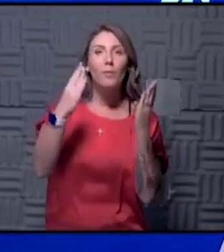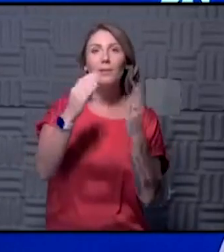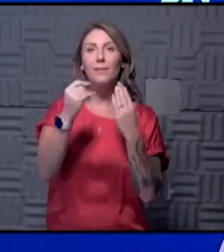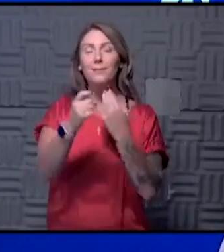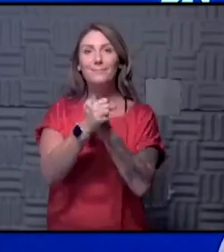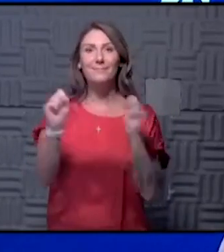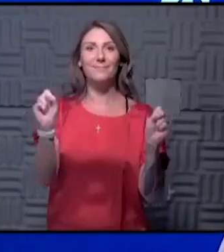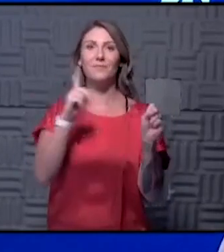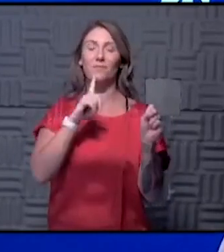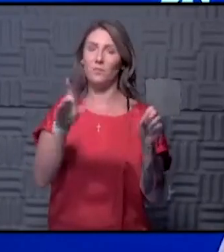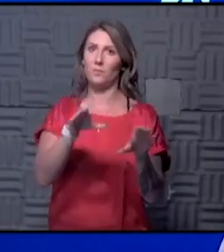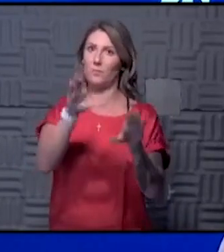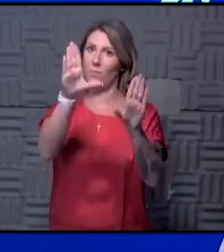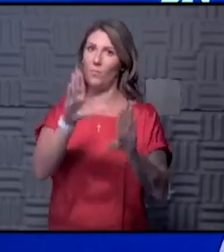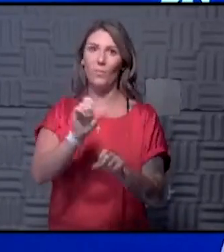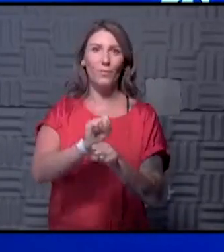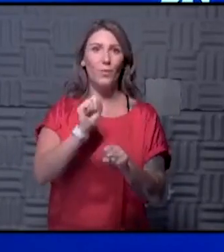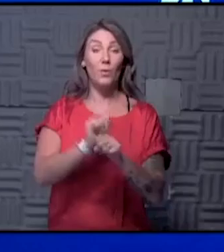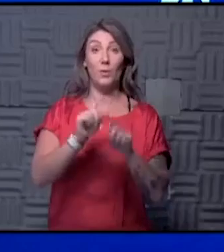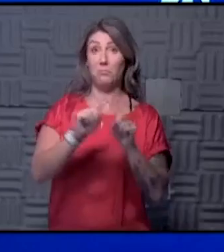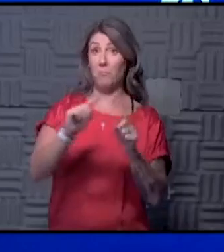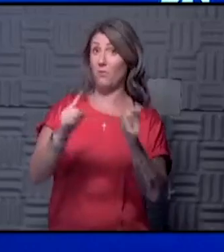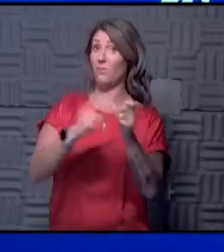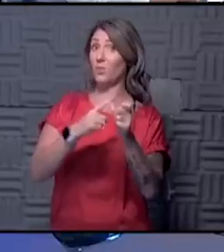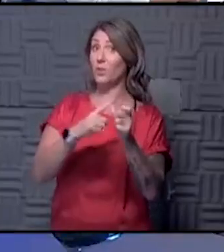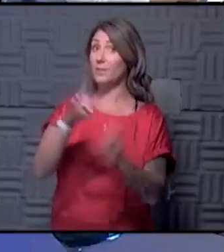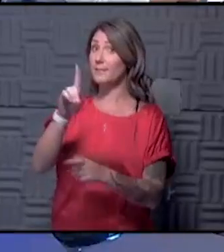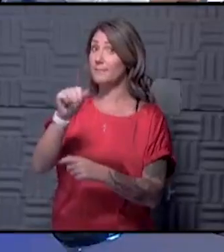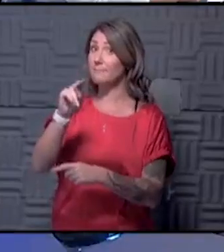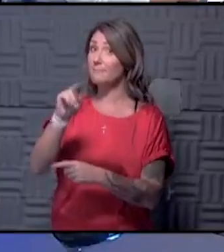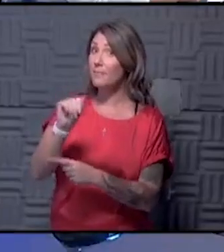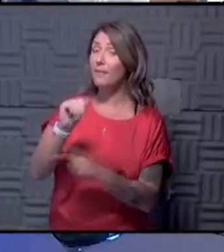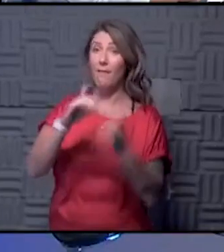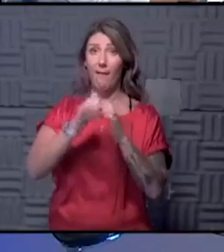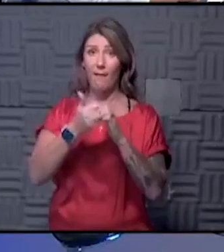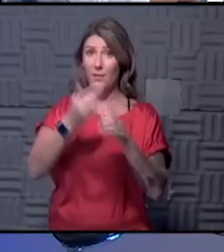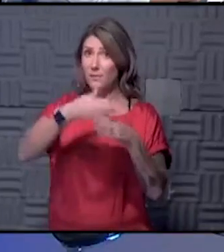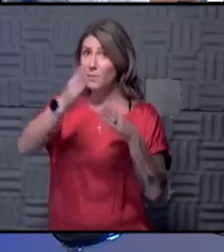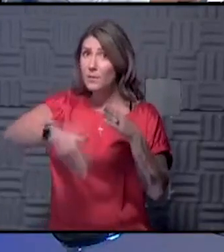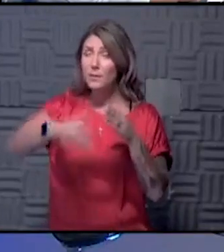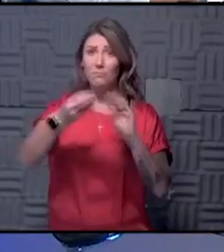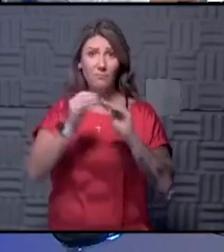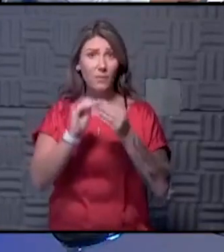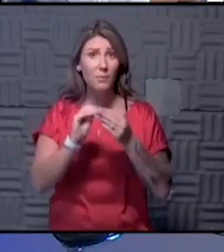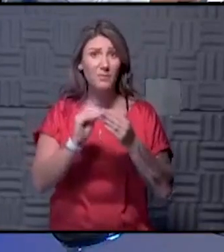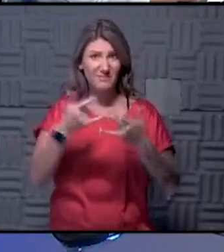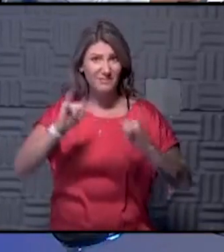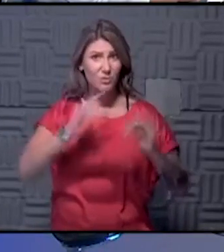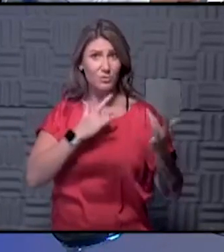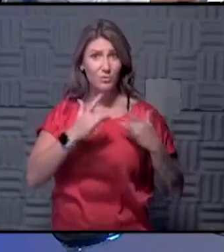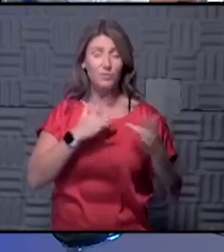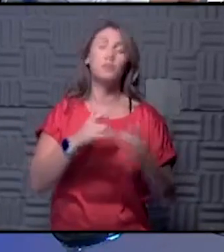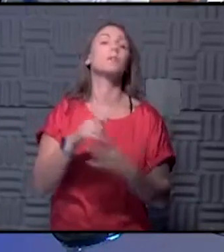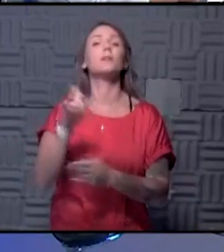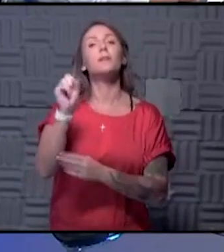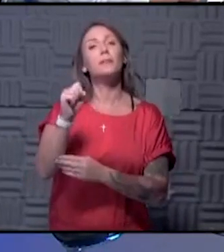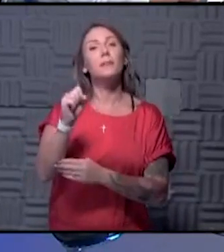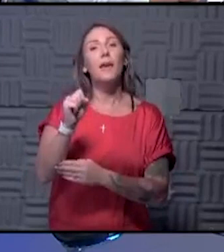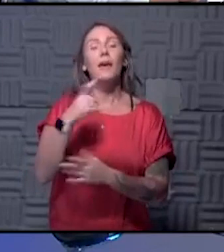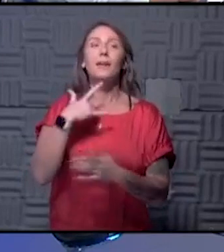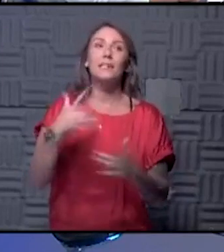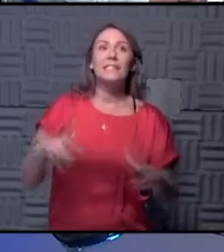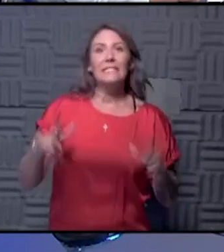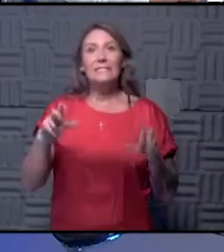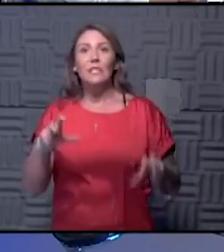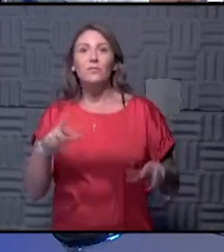guys have just done a great job in Lawrence. But first, Dana, how's it going this weekend? The numbers still a little concerning. They are concerning. You know, selfishly, I